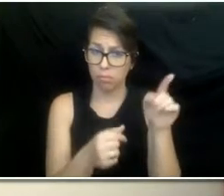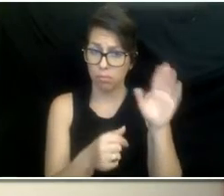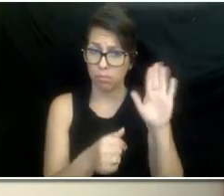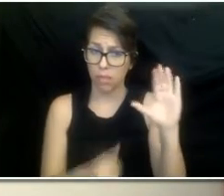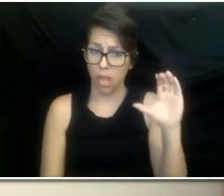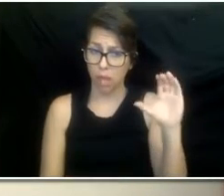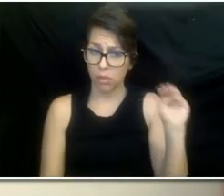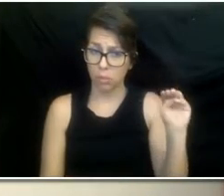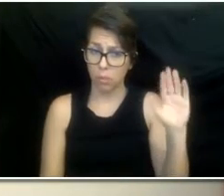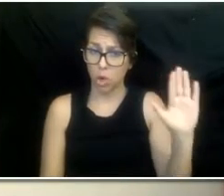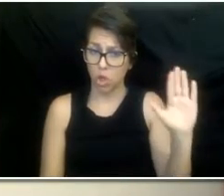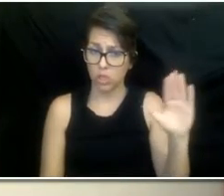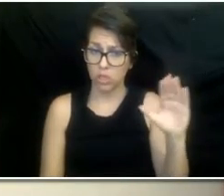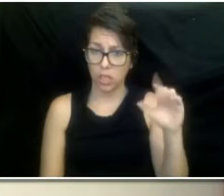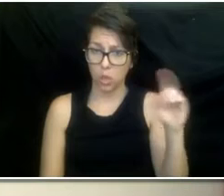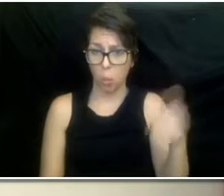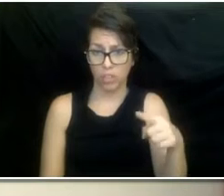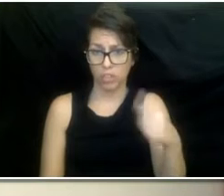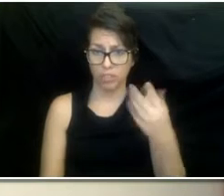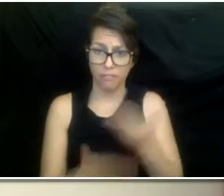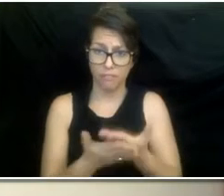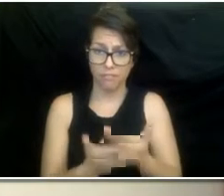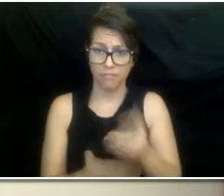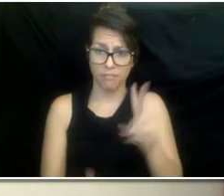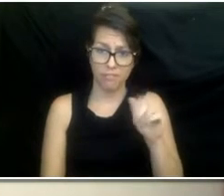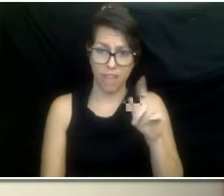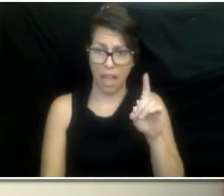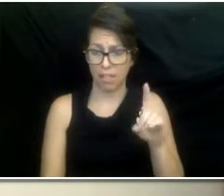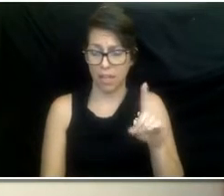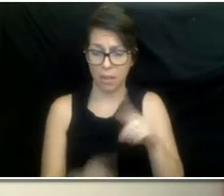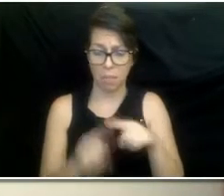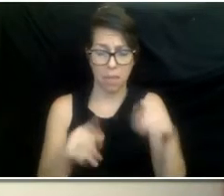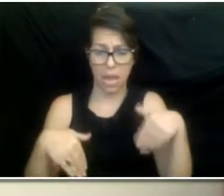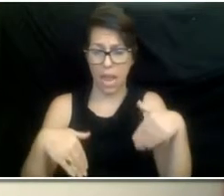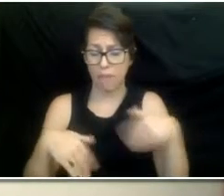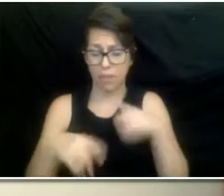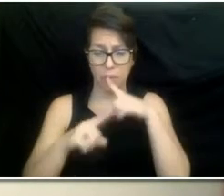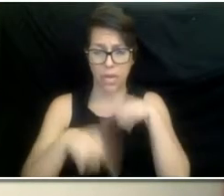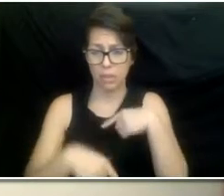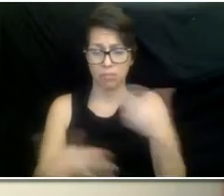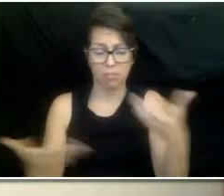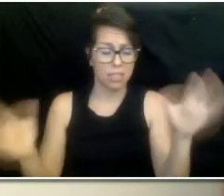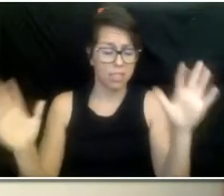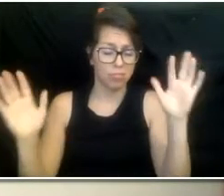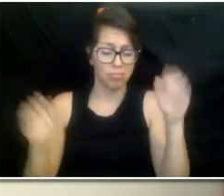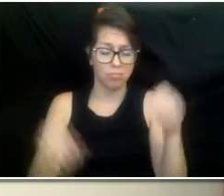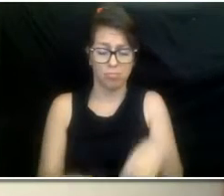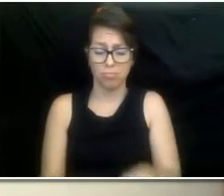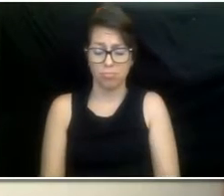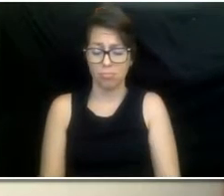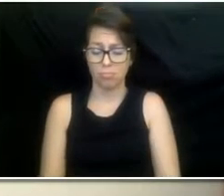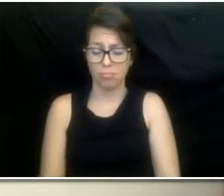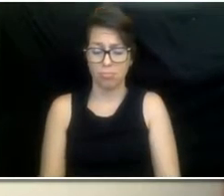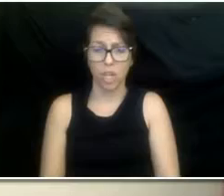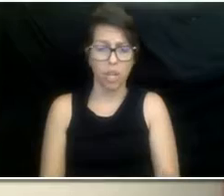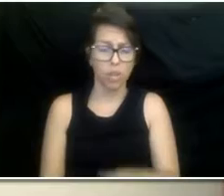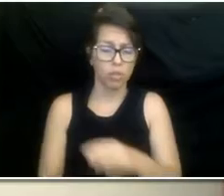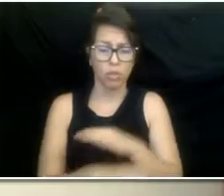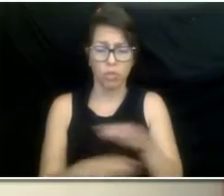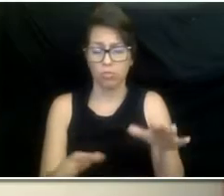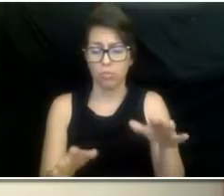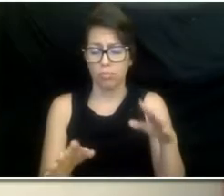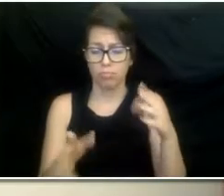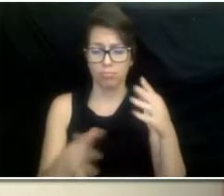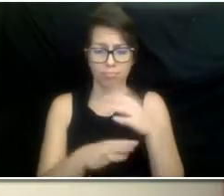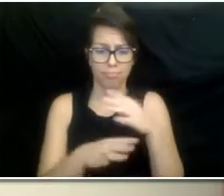testimony that we recognize that DV has always been a historically under reported crime so when we see the